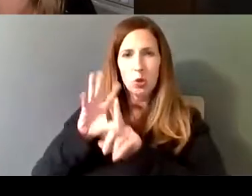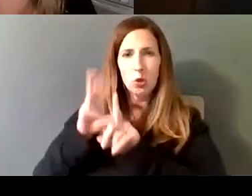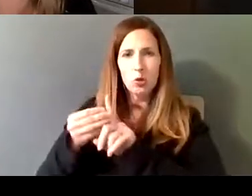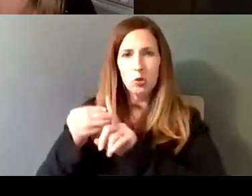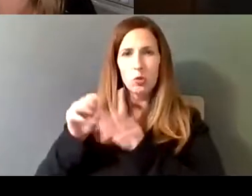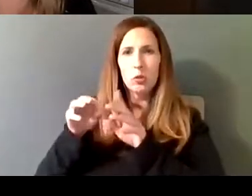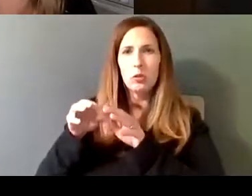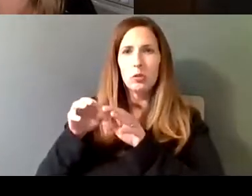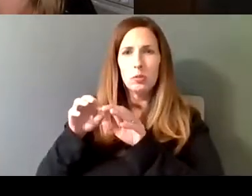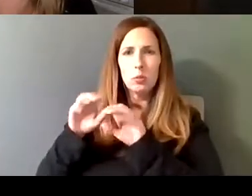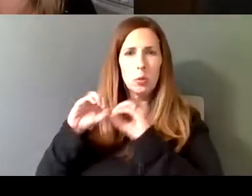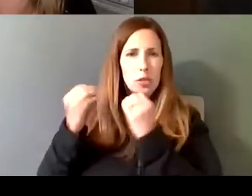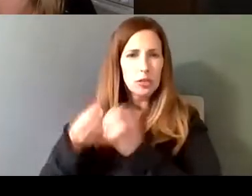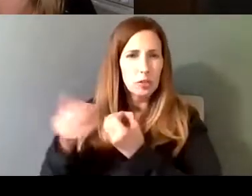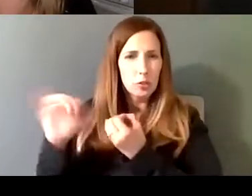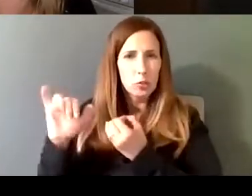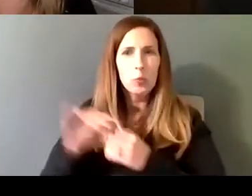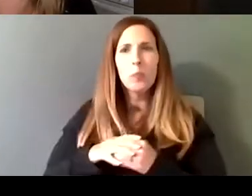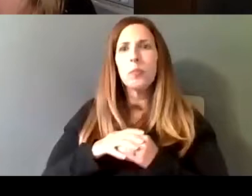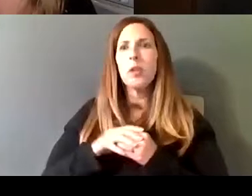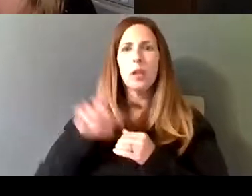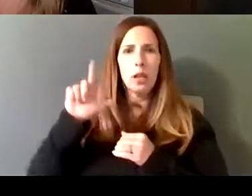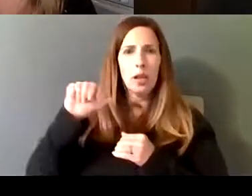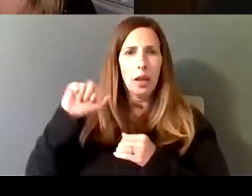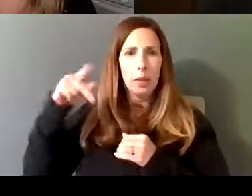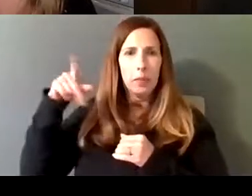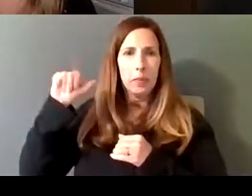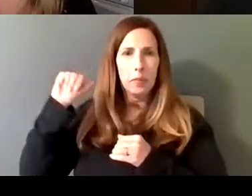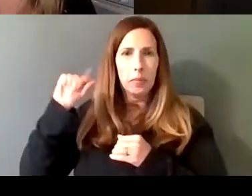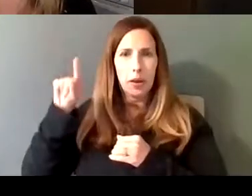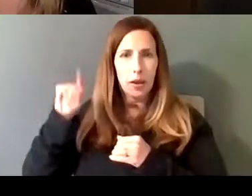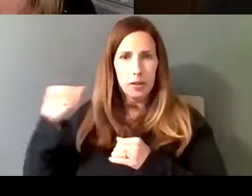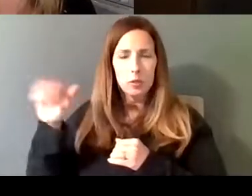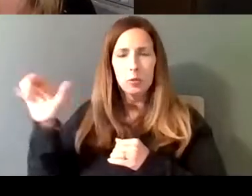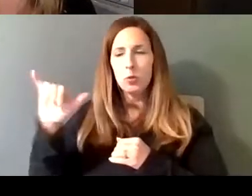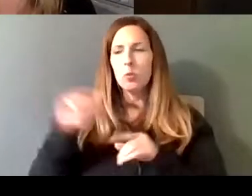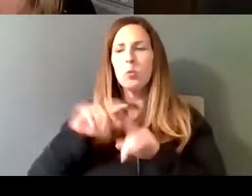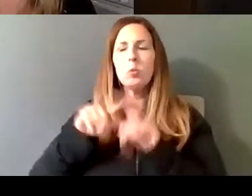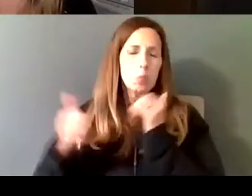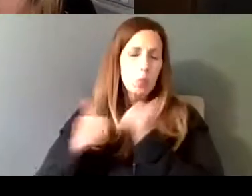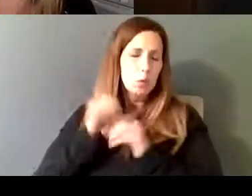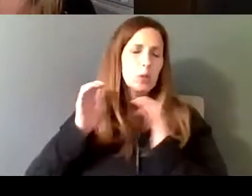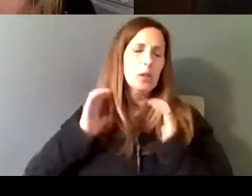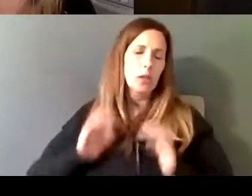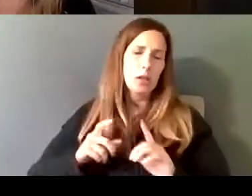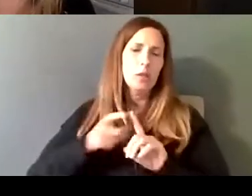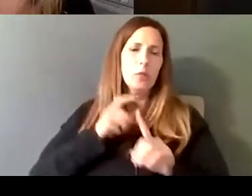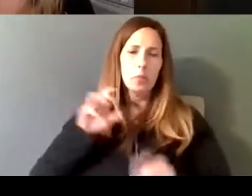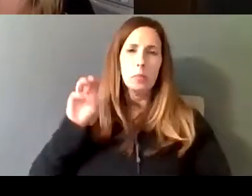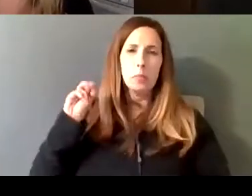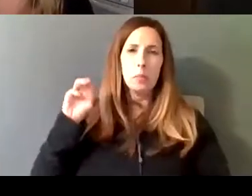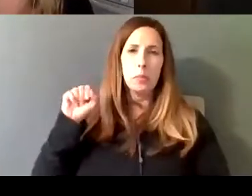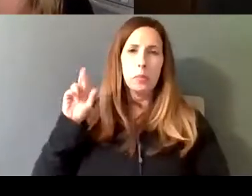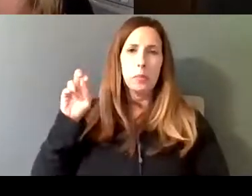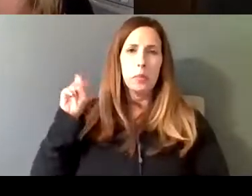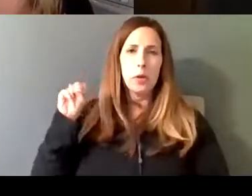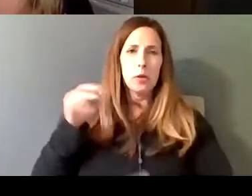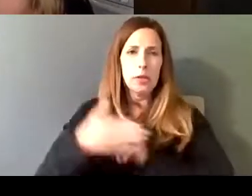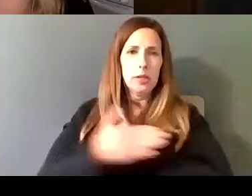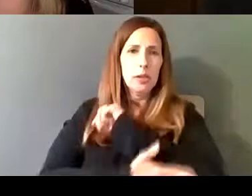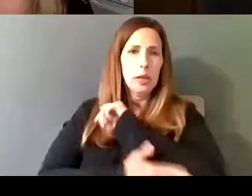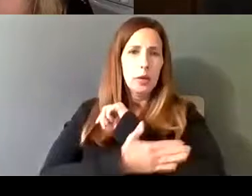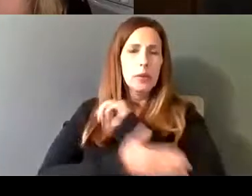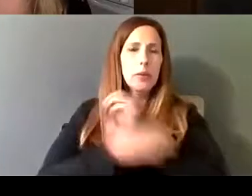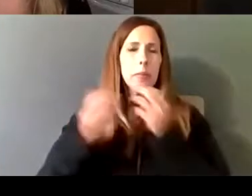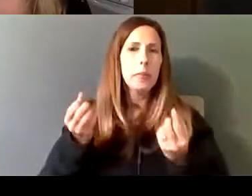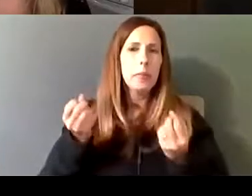as well. But generally, I'd say that the majority of our clients are coming in from Marion County. A lot of them we